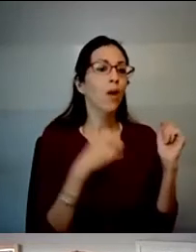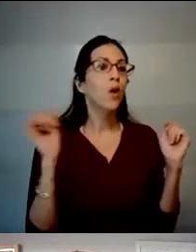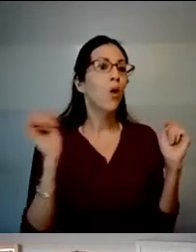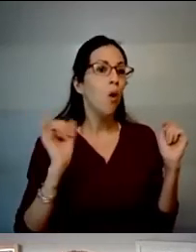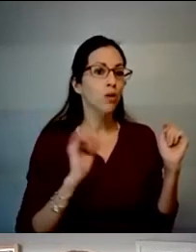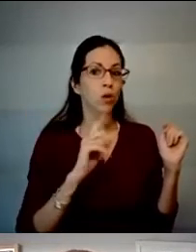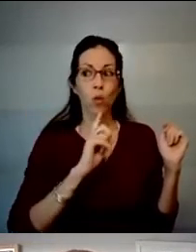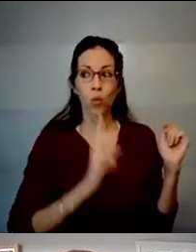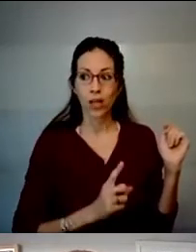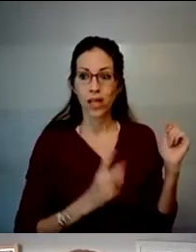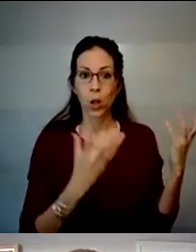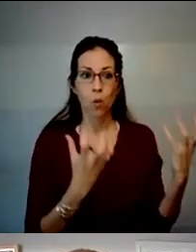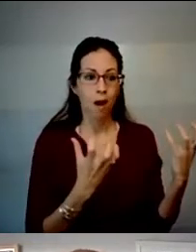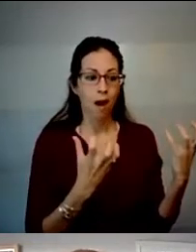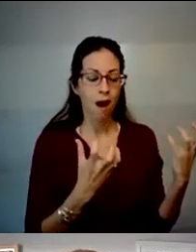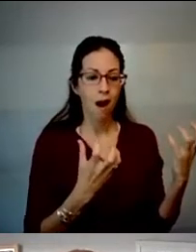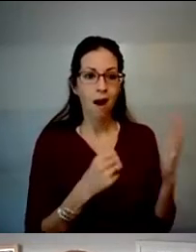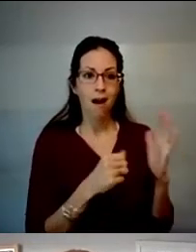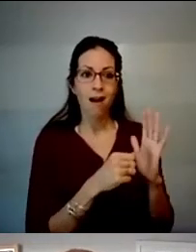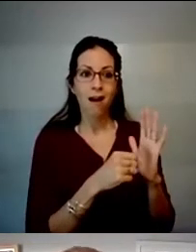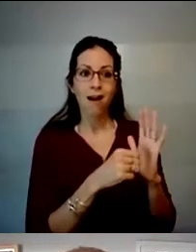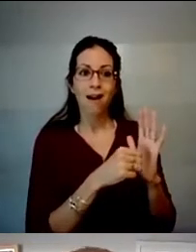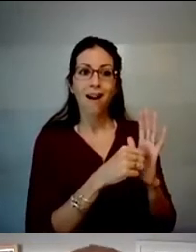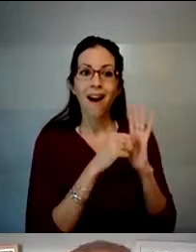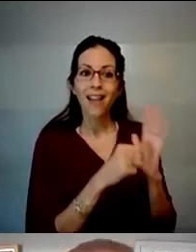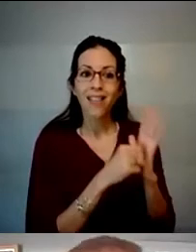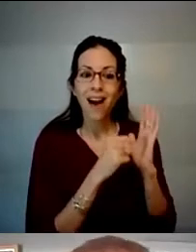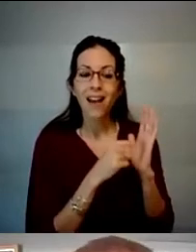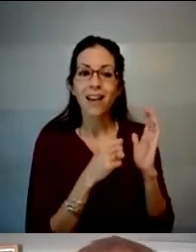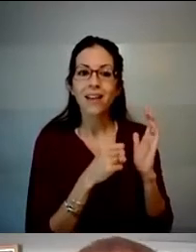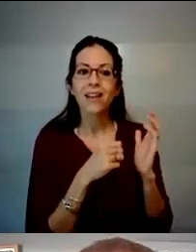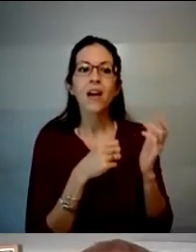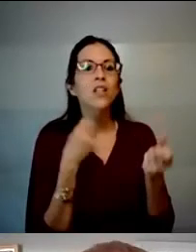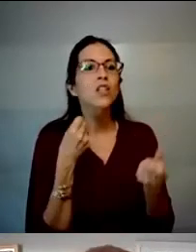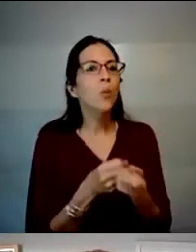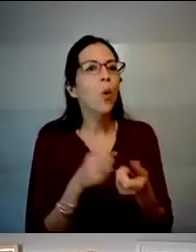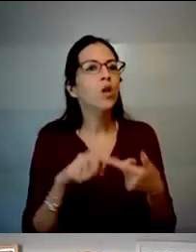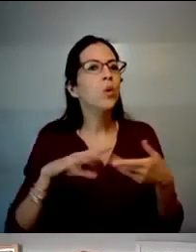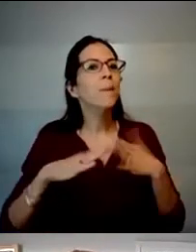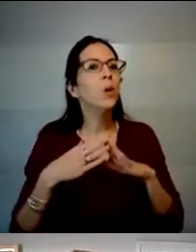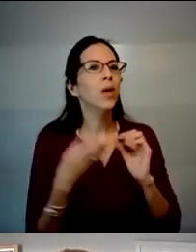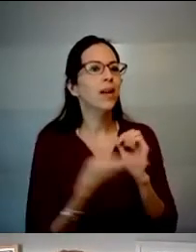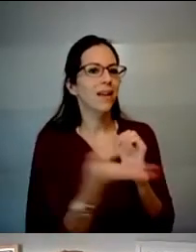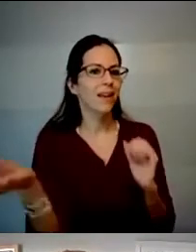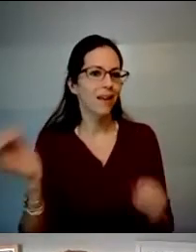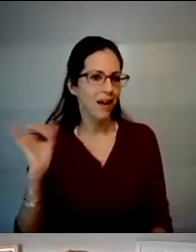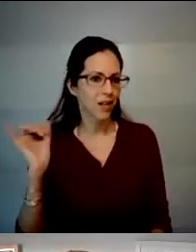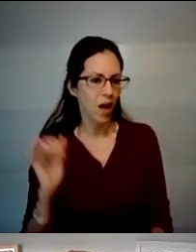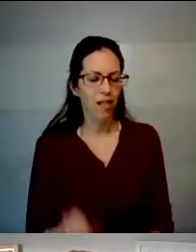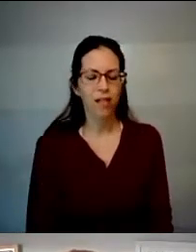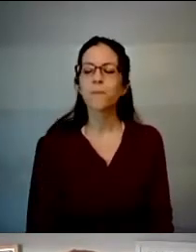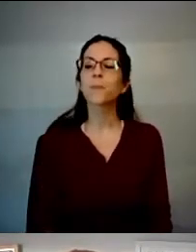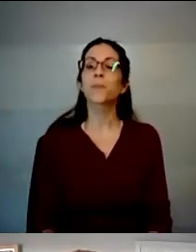to highlight the support that we're giving to the community in general.